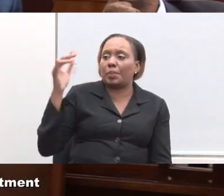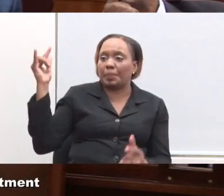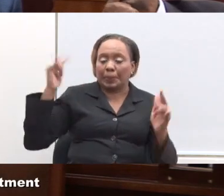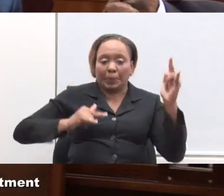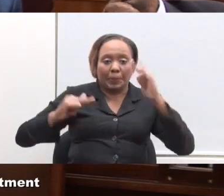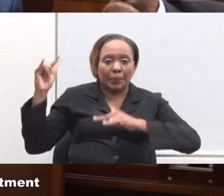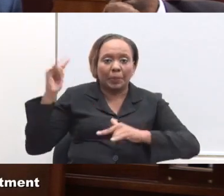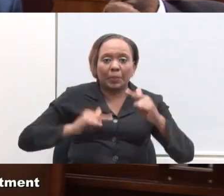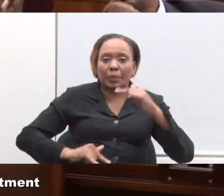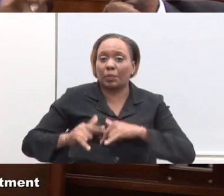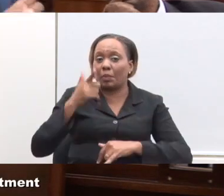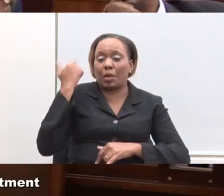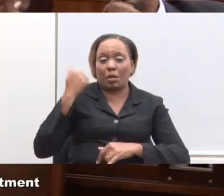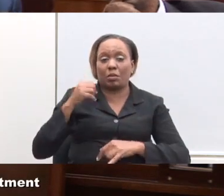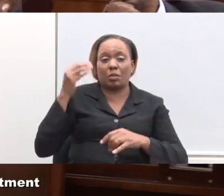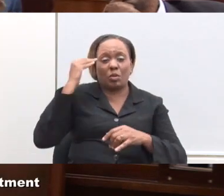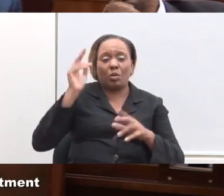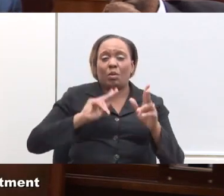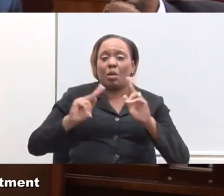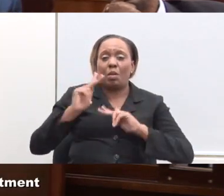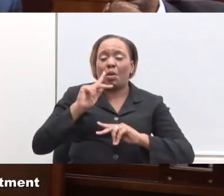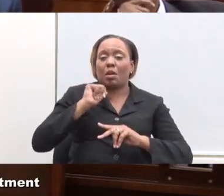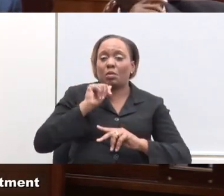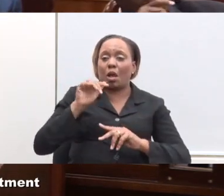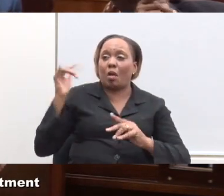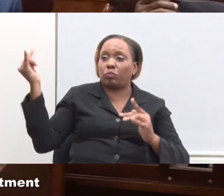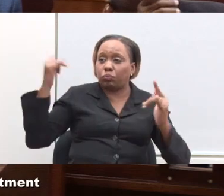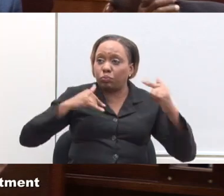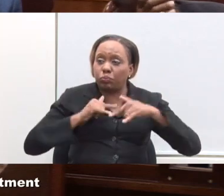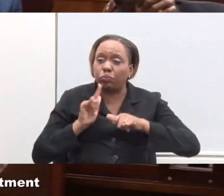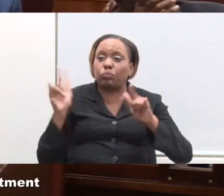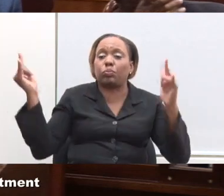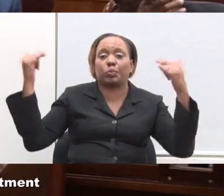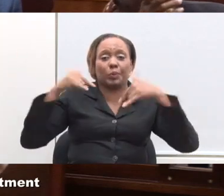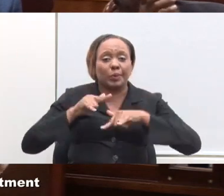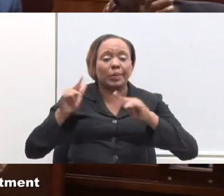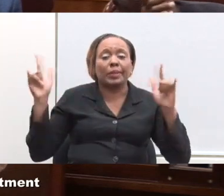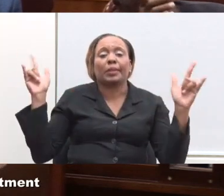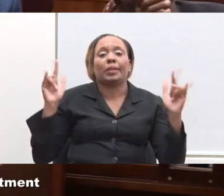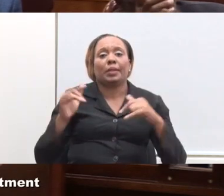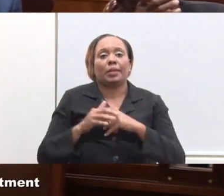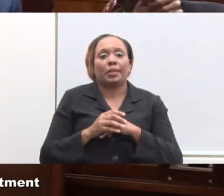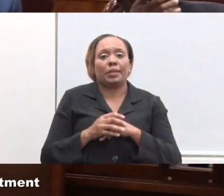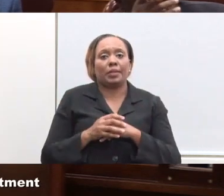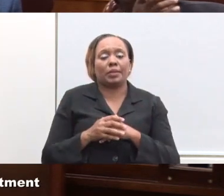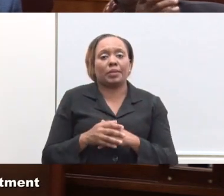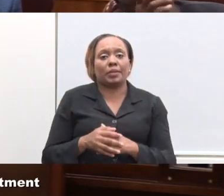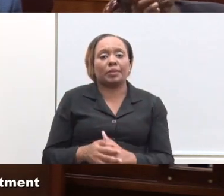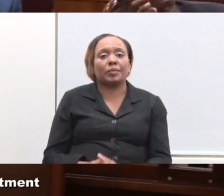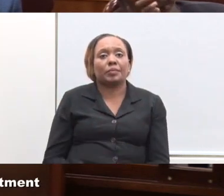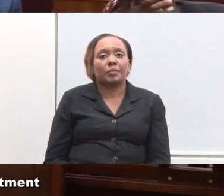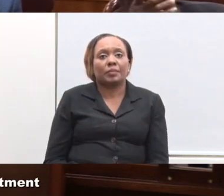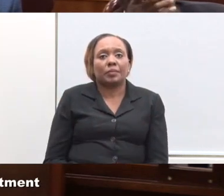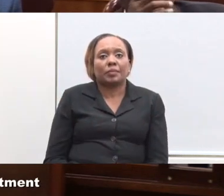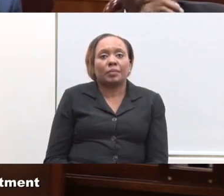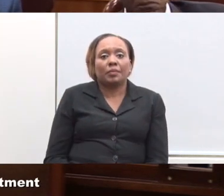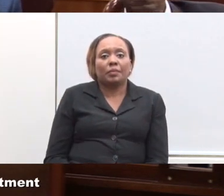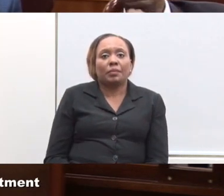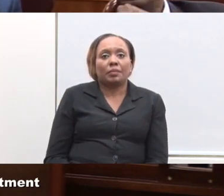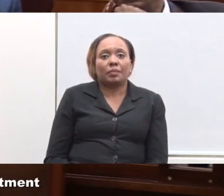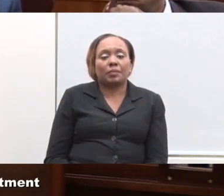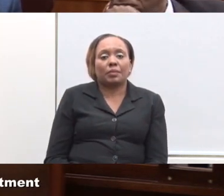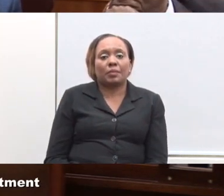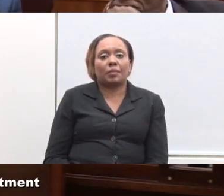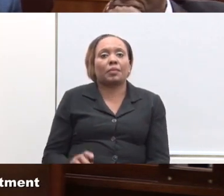team, as well as the International Monetary Fund, that it is looking more and more like the severe